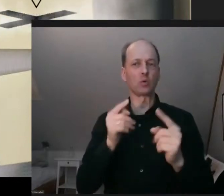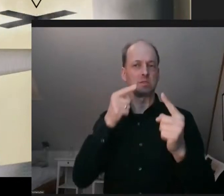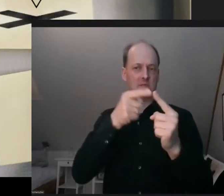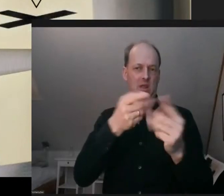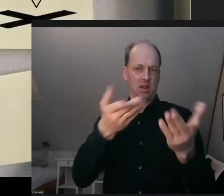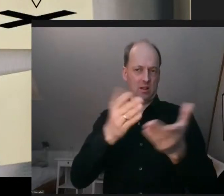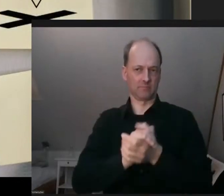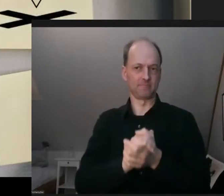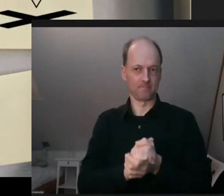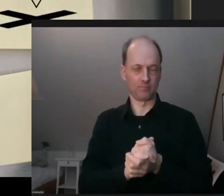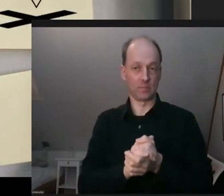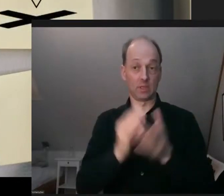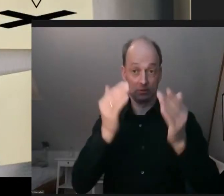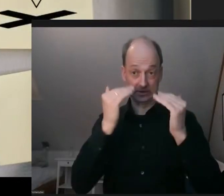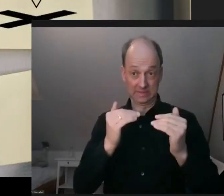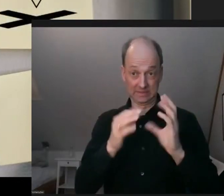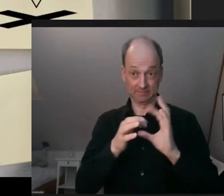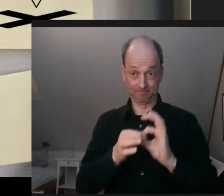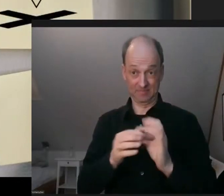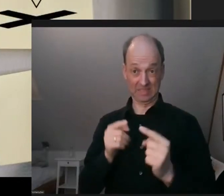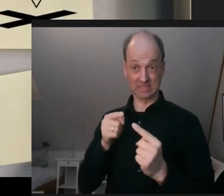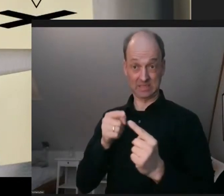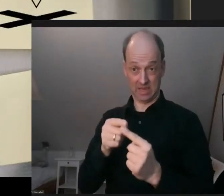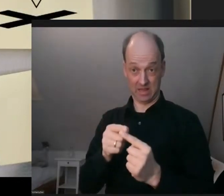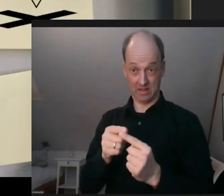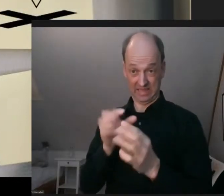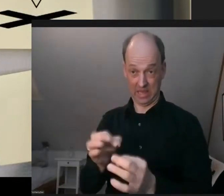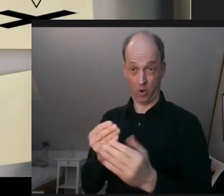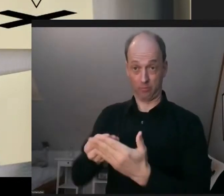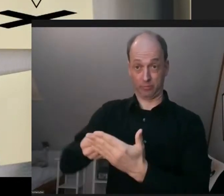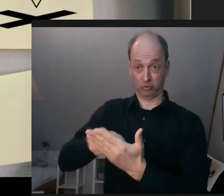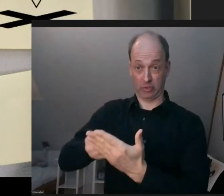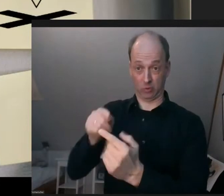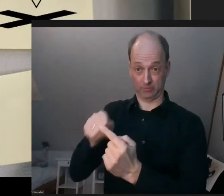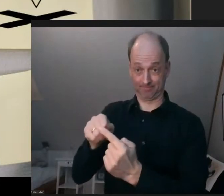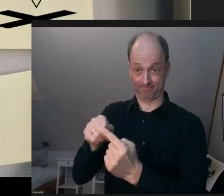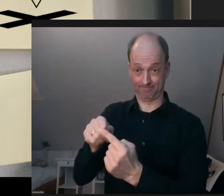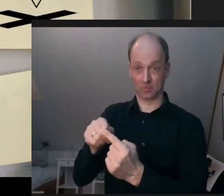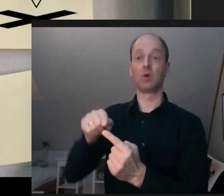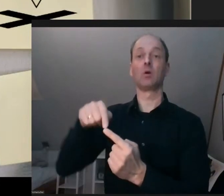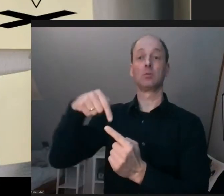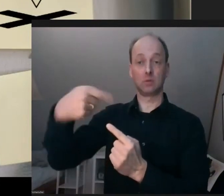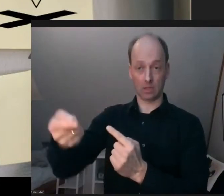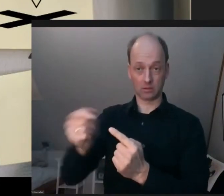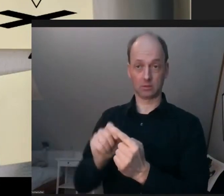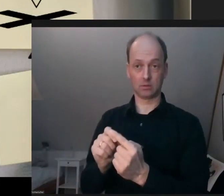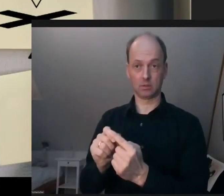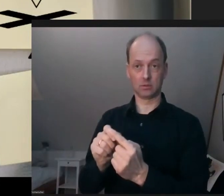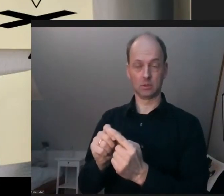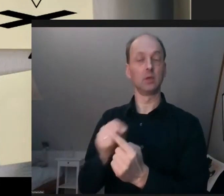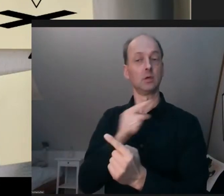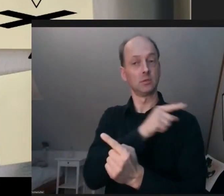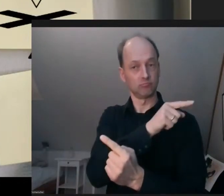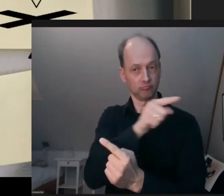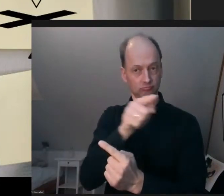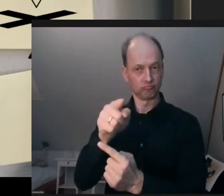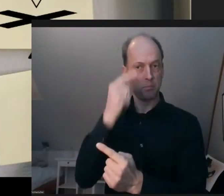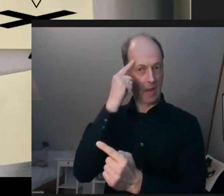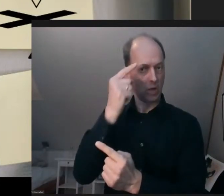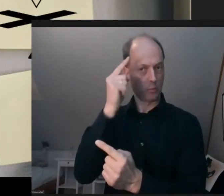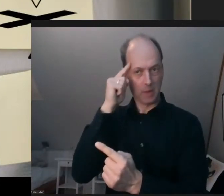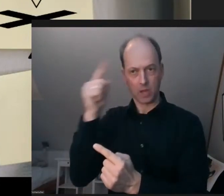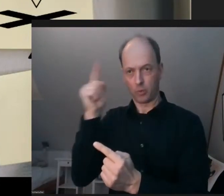the specific aim. And this specific aim was determined. And after that, after all